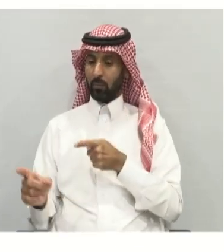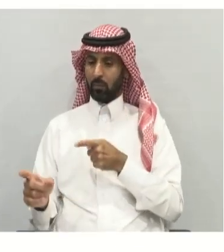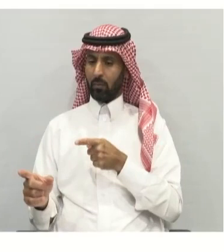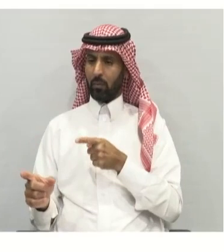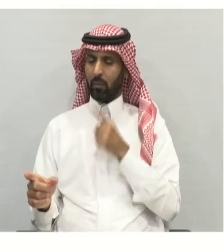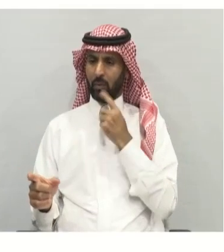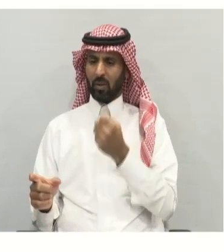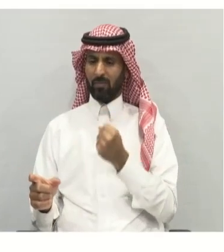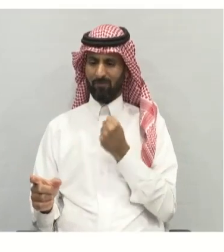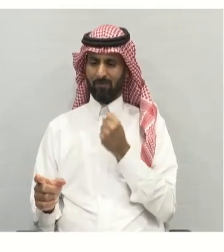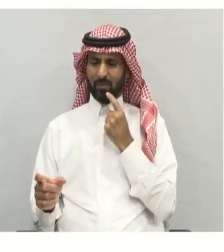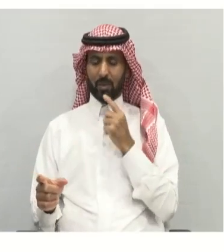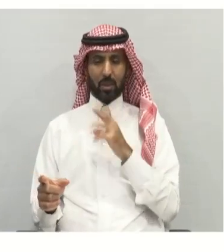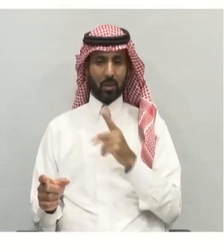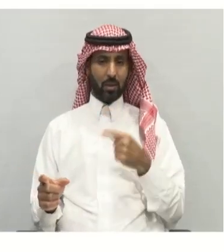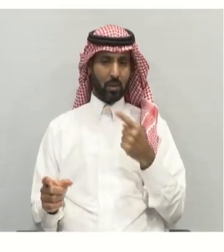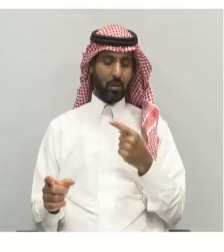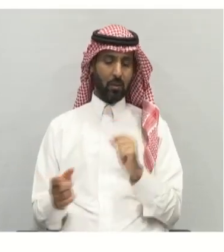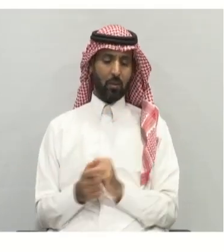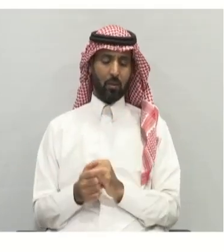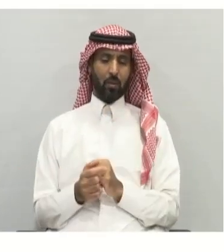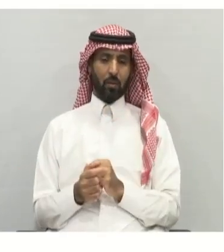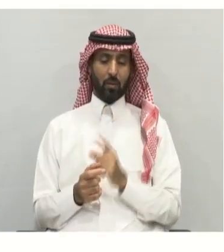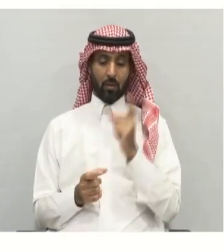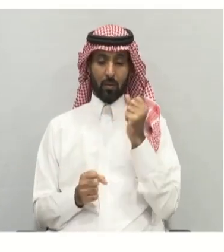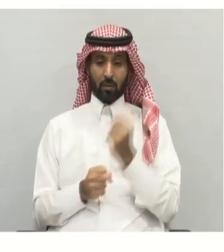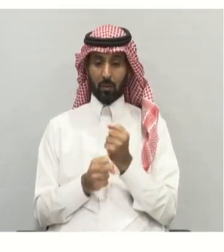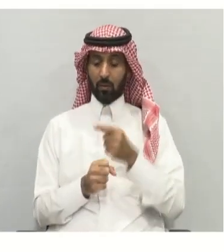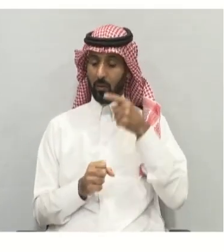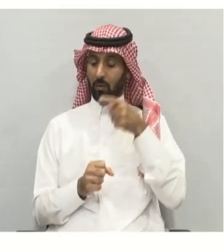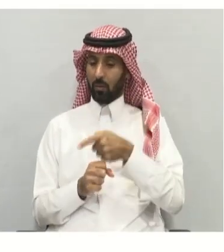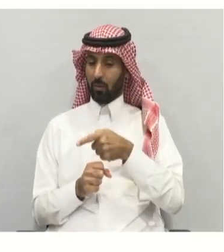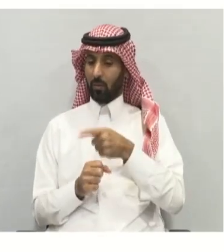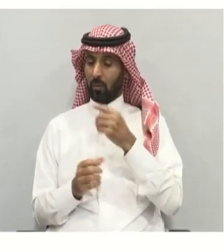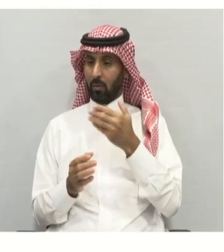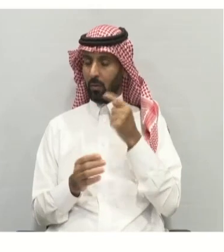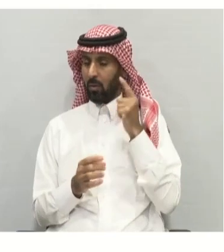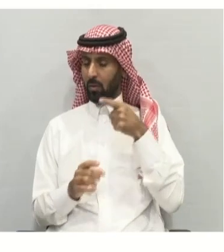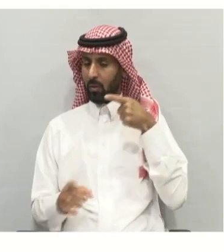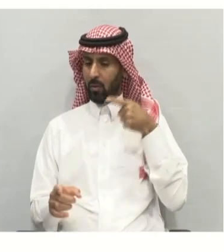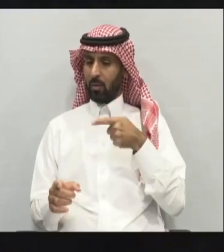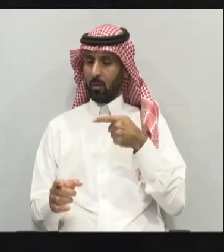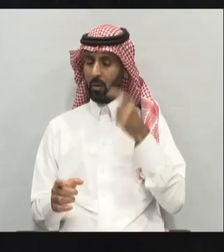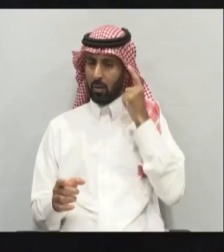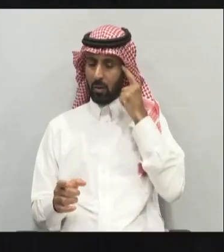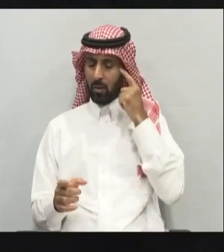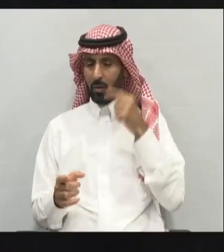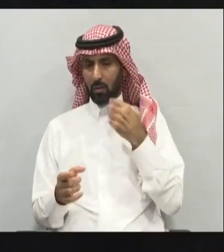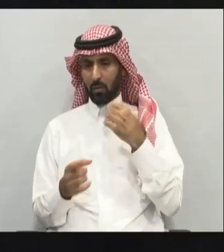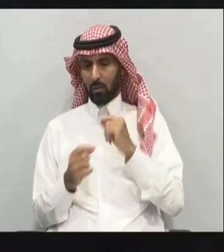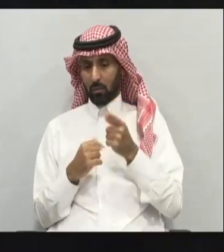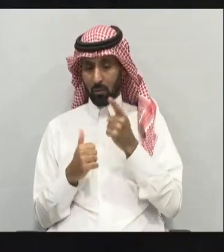have strong stress in normal speech. And they are usually said quickly. We learned this, and we said that sometimes when